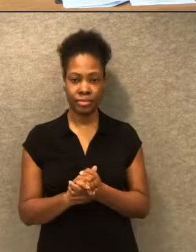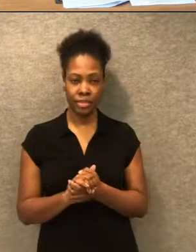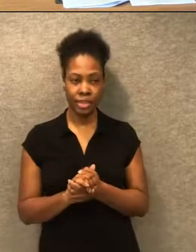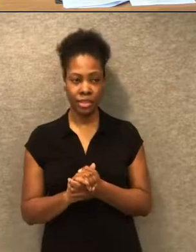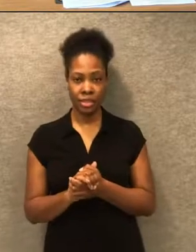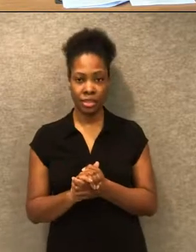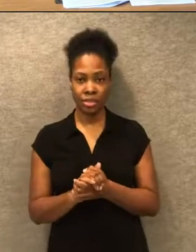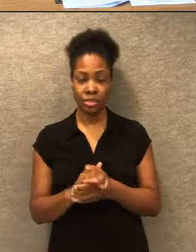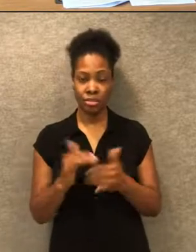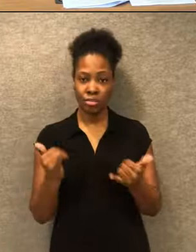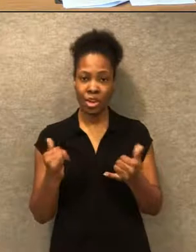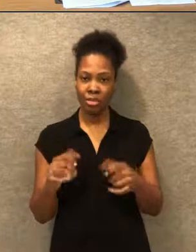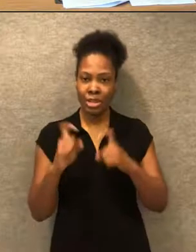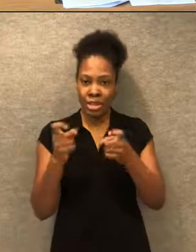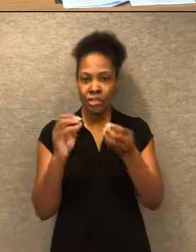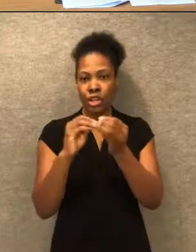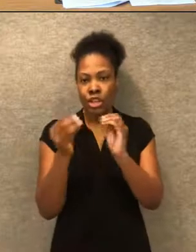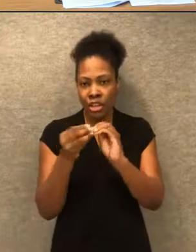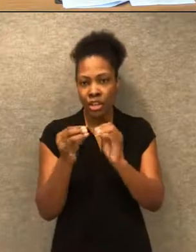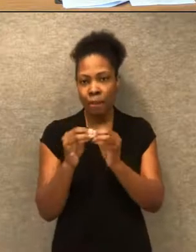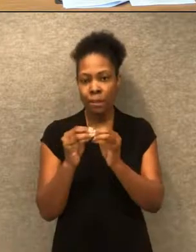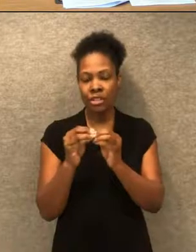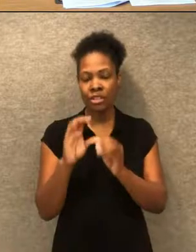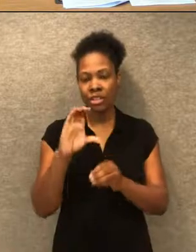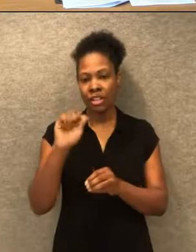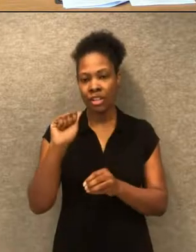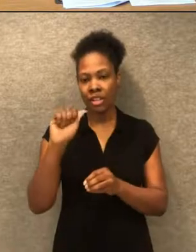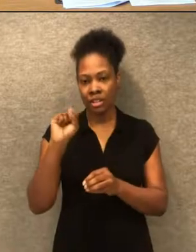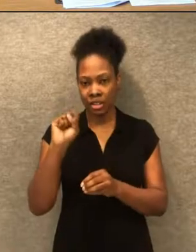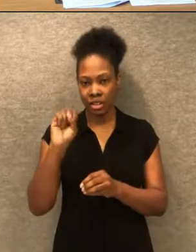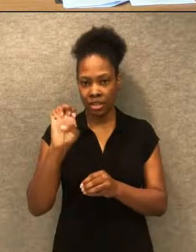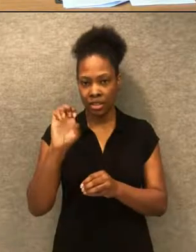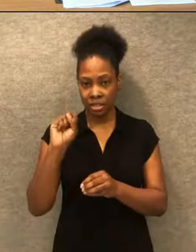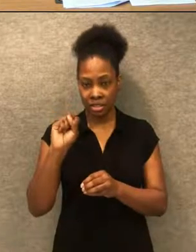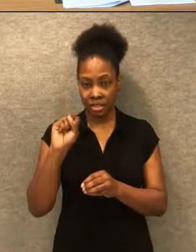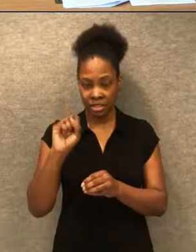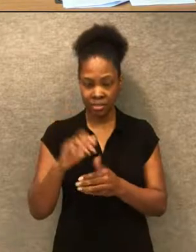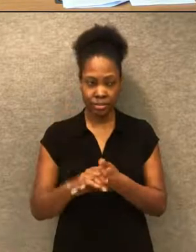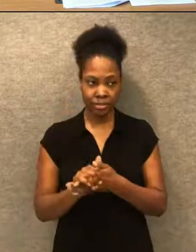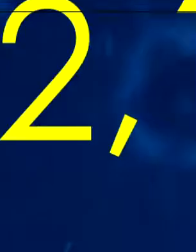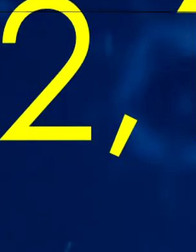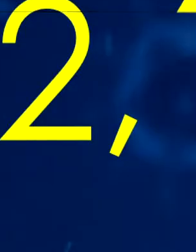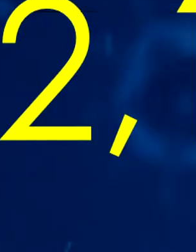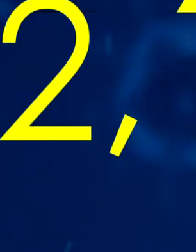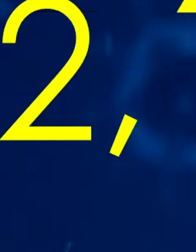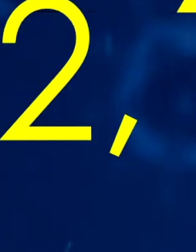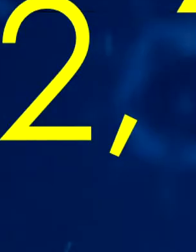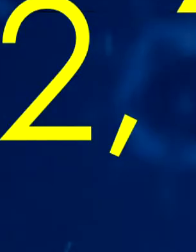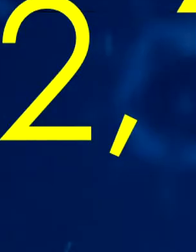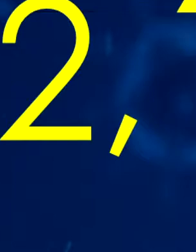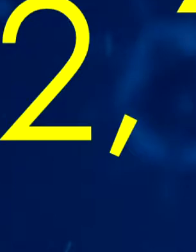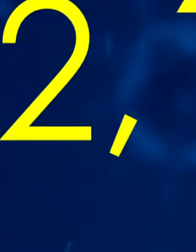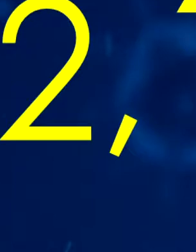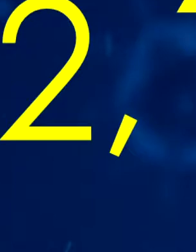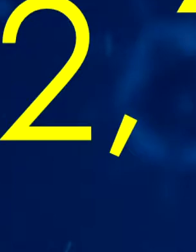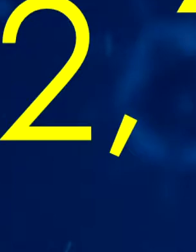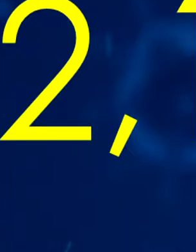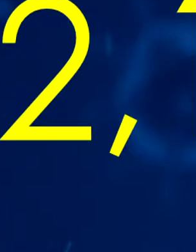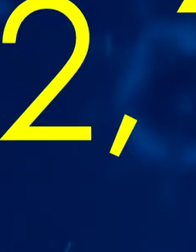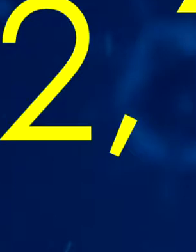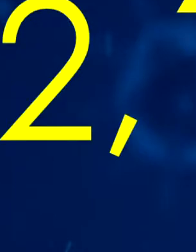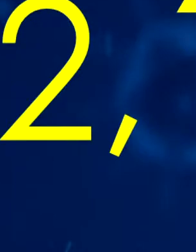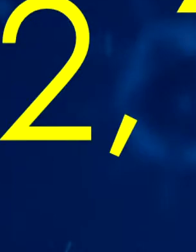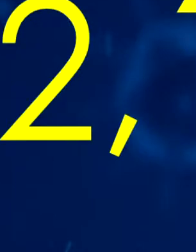give you the quick numbers very quickly. As of Thursday, June the 25th,